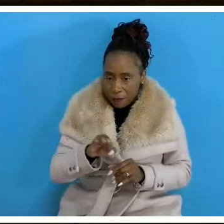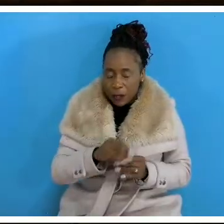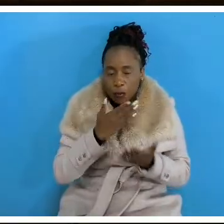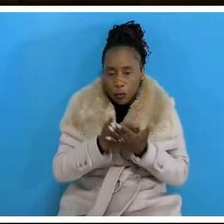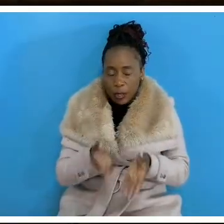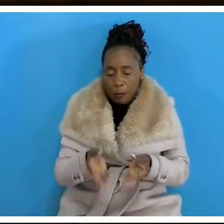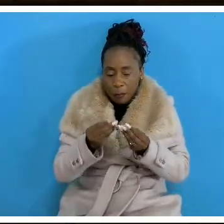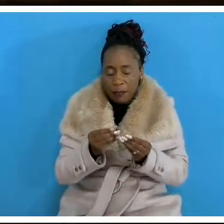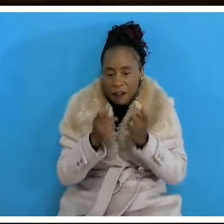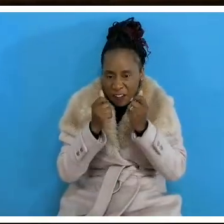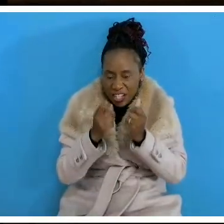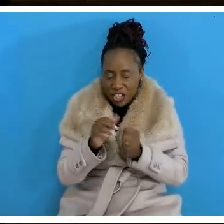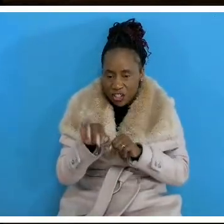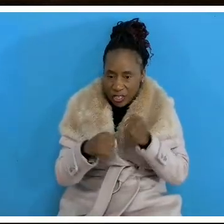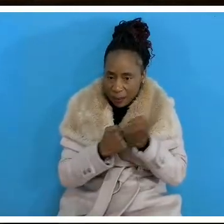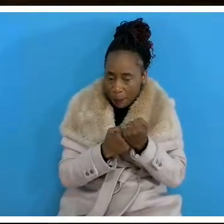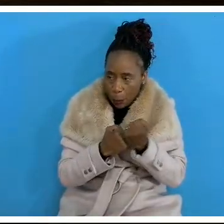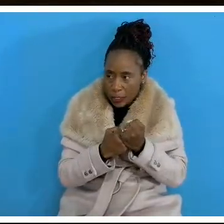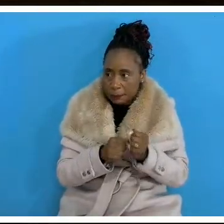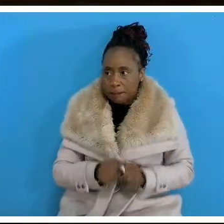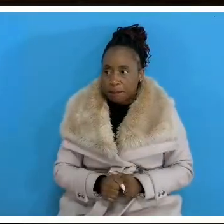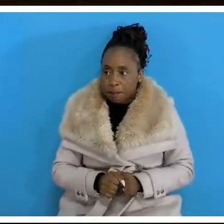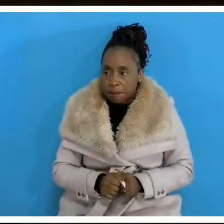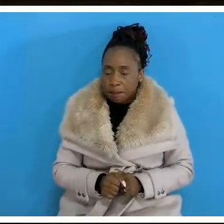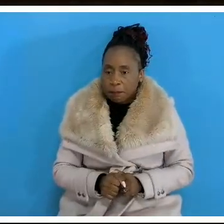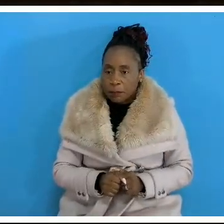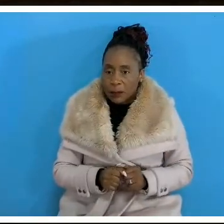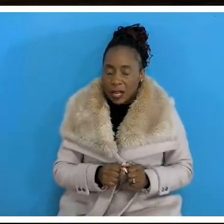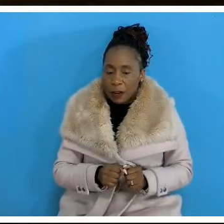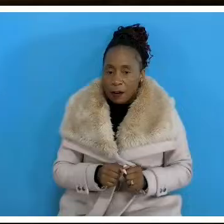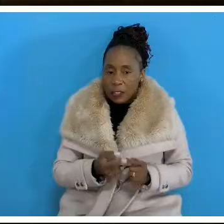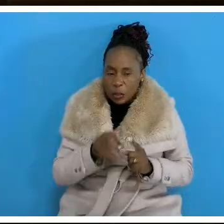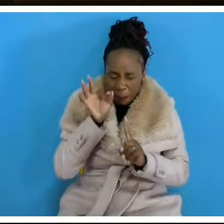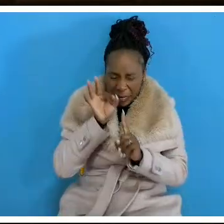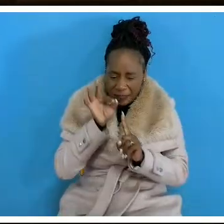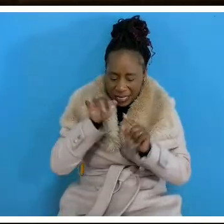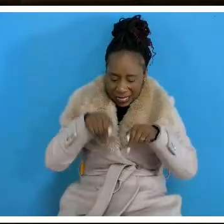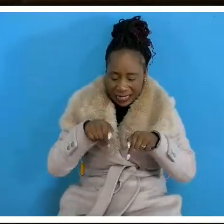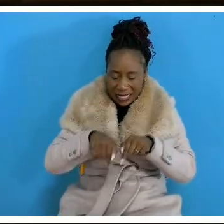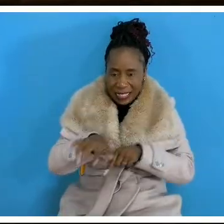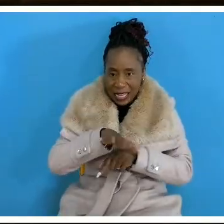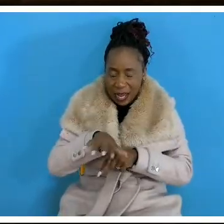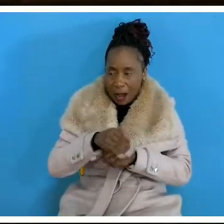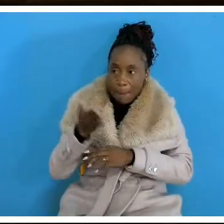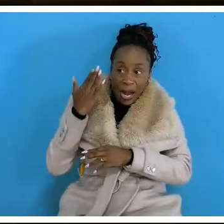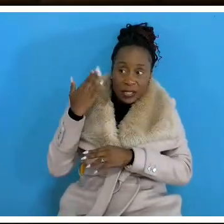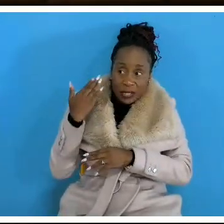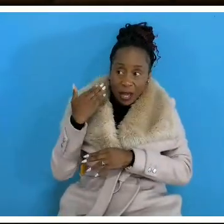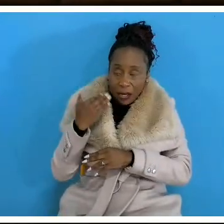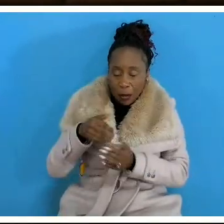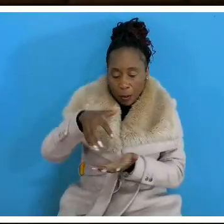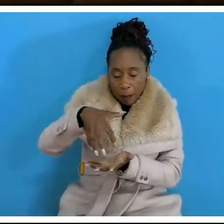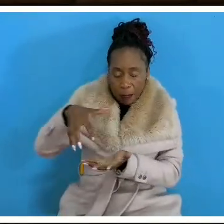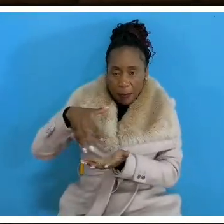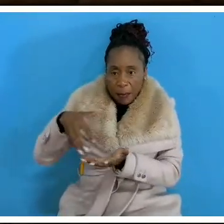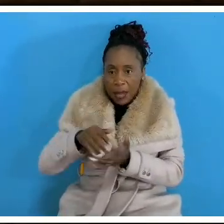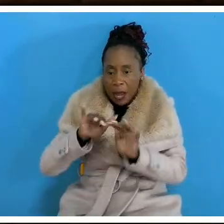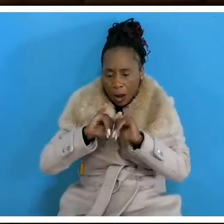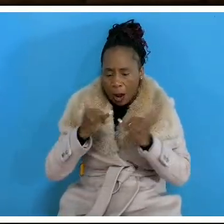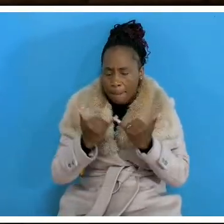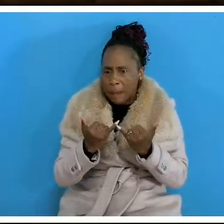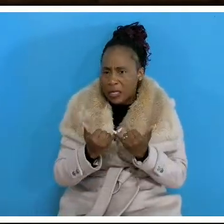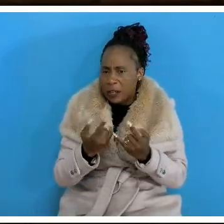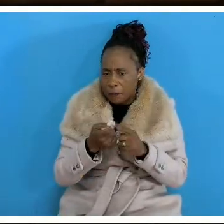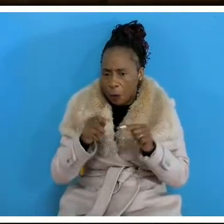financial support. In terms of this area, in the past, we have recruited some companies from